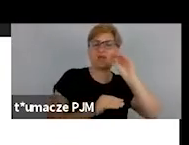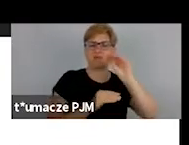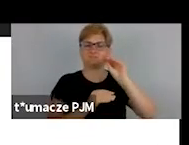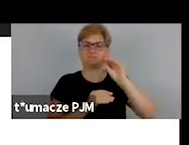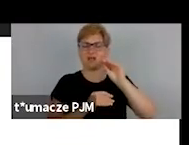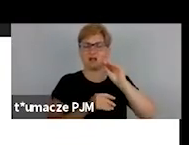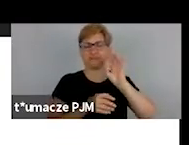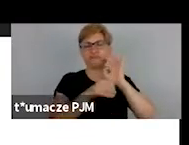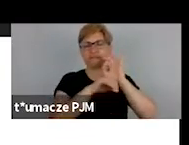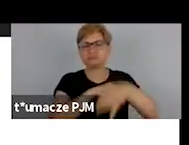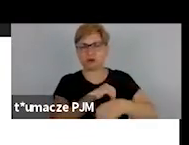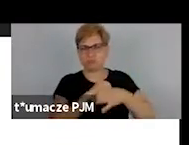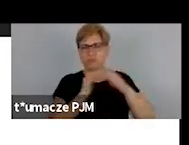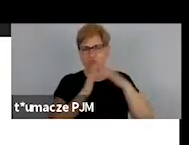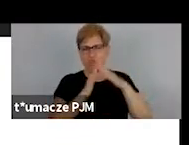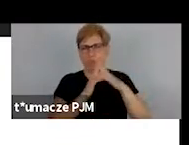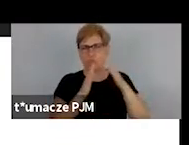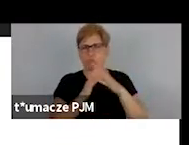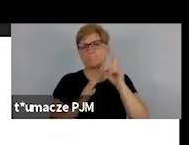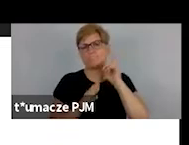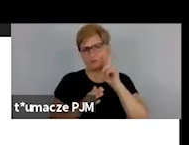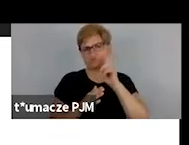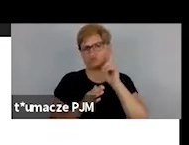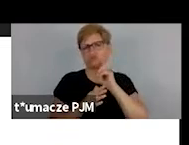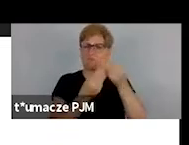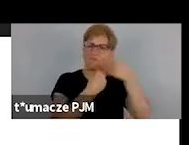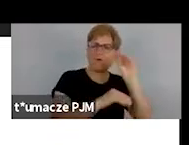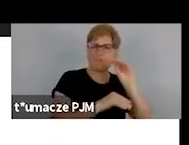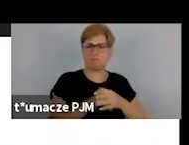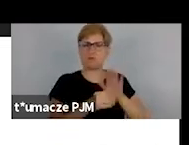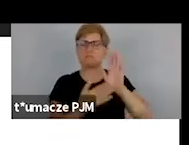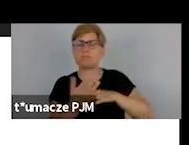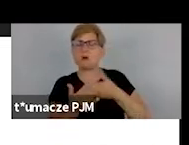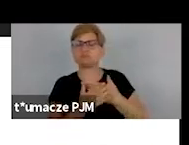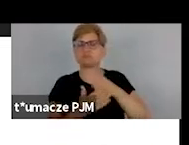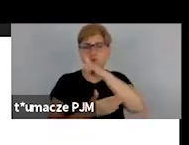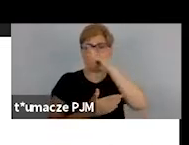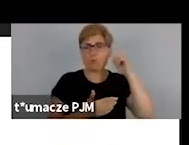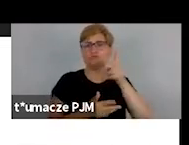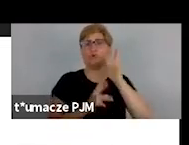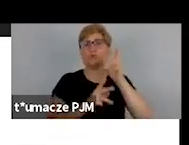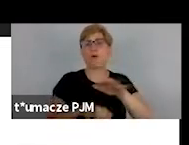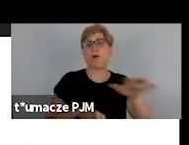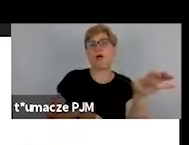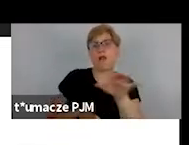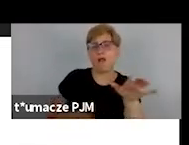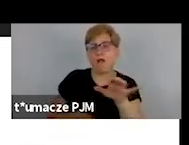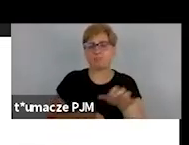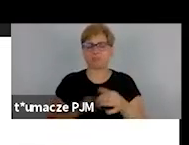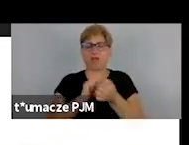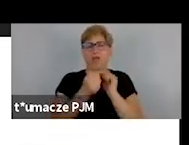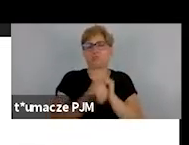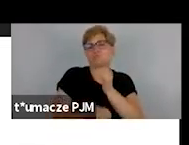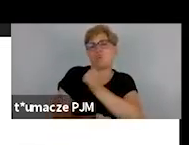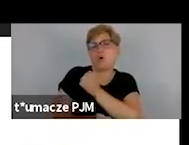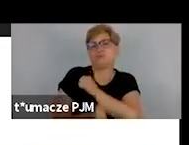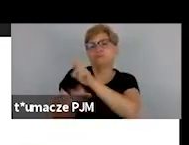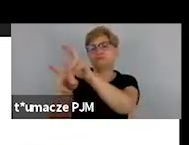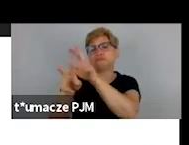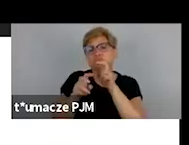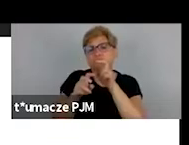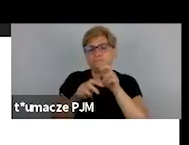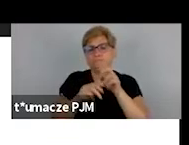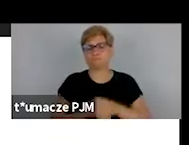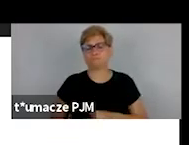people who needed to borrow or steal to get the kind of necessities, were also 2 times more likely. So people